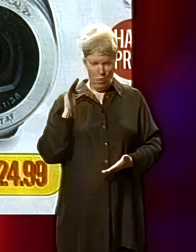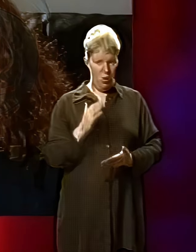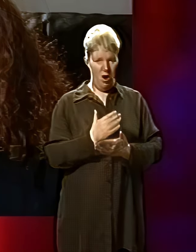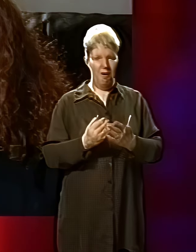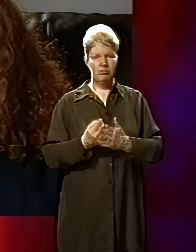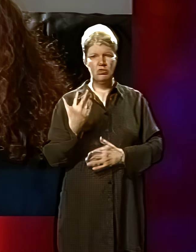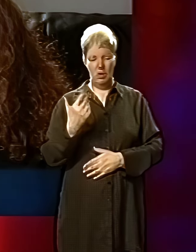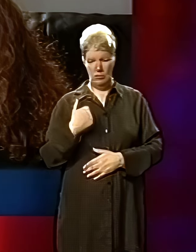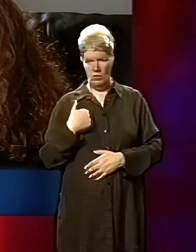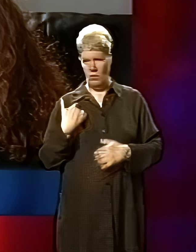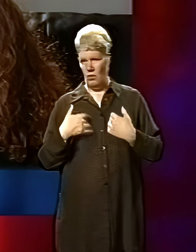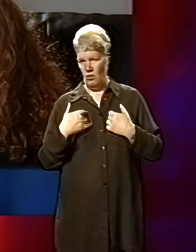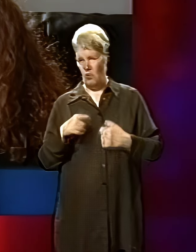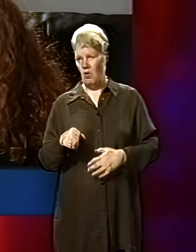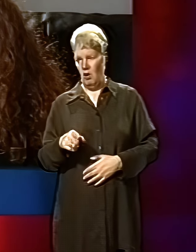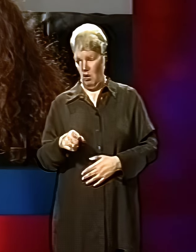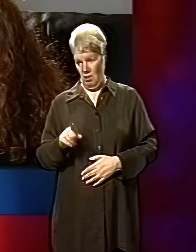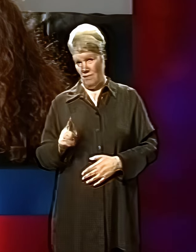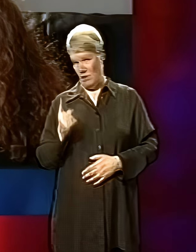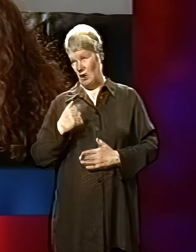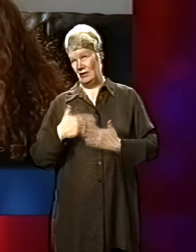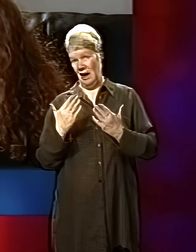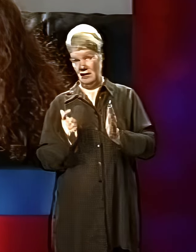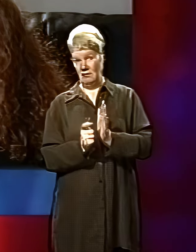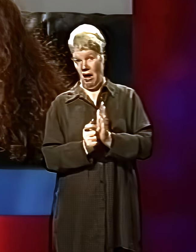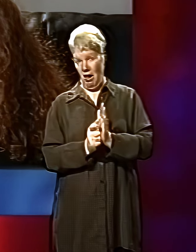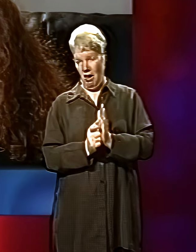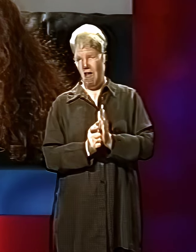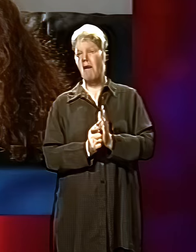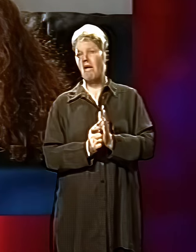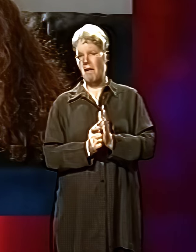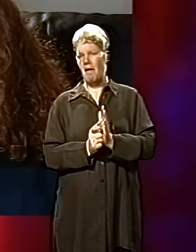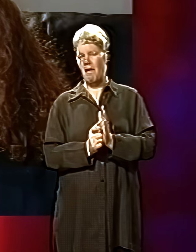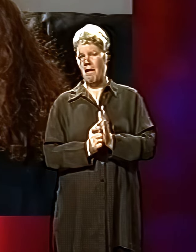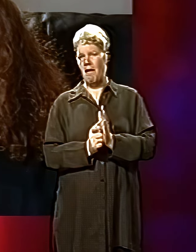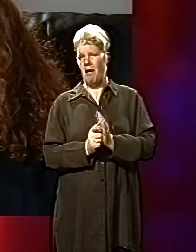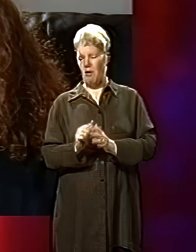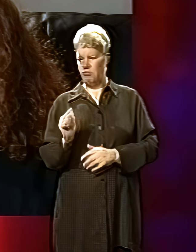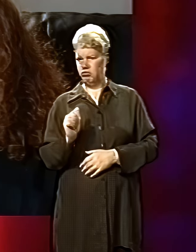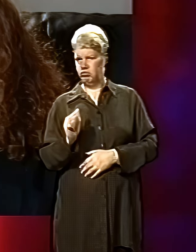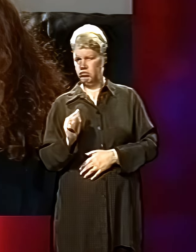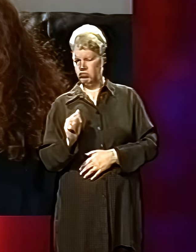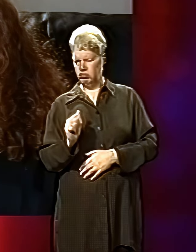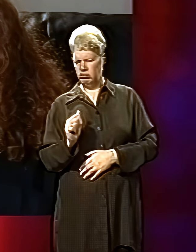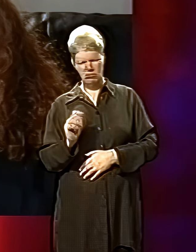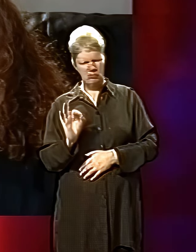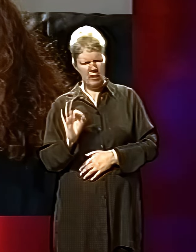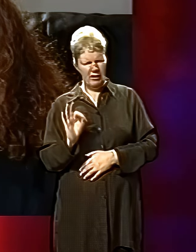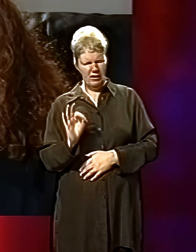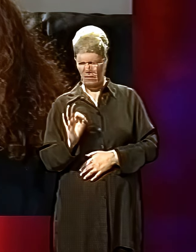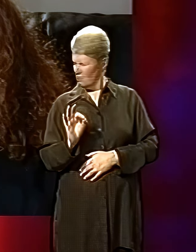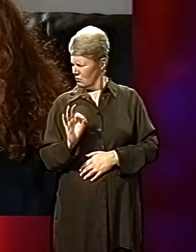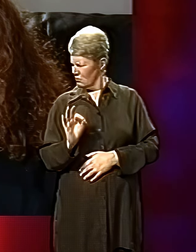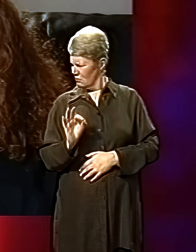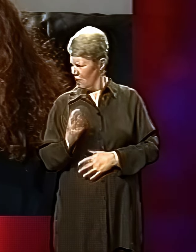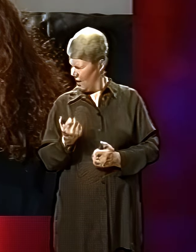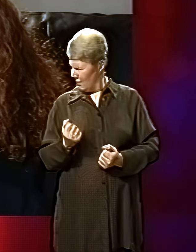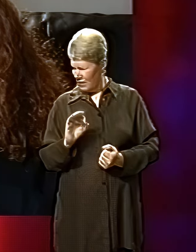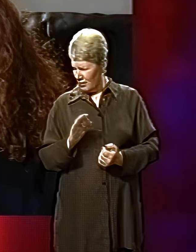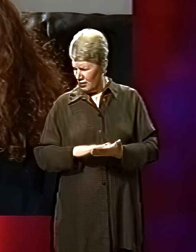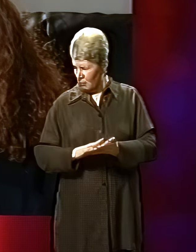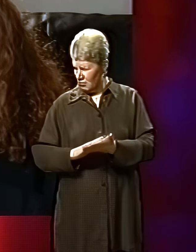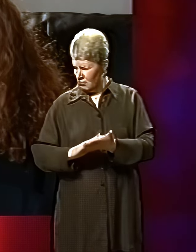price. But this was the first day of the sale. There was no stock available, which I thought was a bit strange, considering the sale